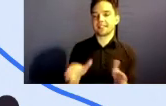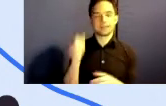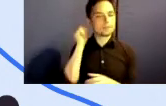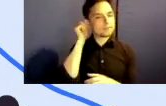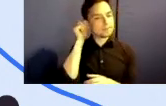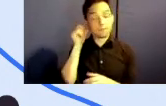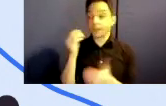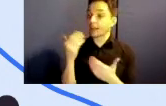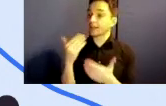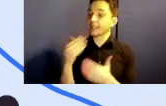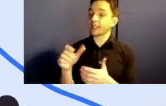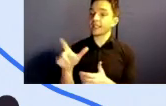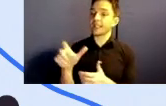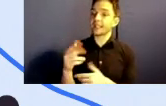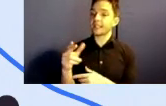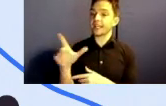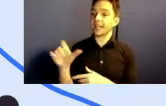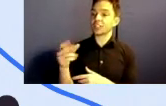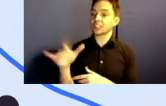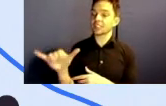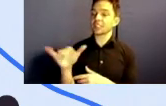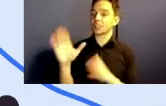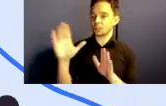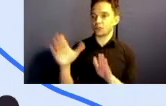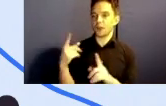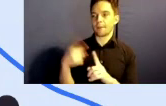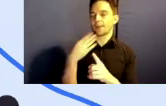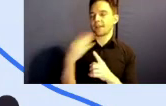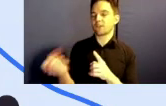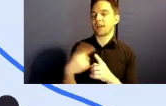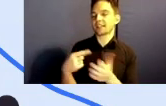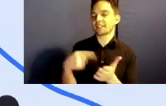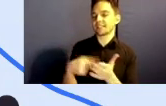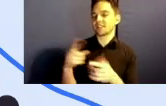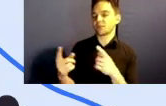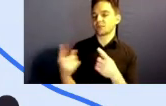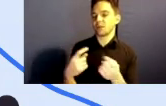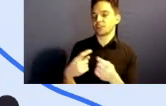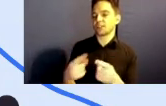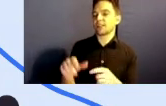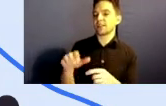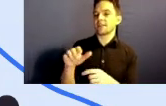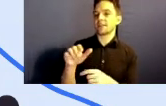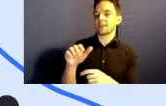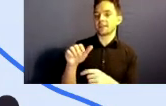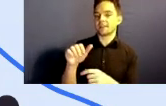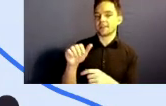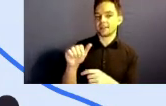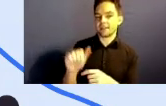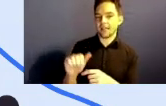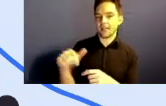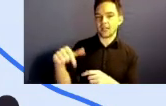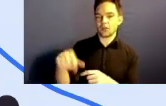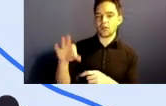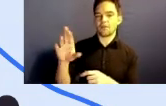Shule. I think it's a great point, and thank you so much for asking these questions. I think the AAQ framework can be used again to